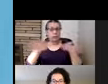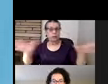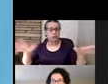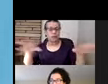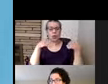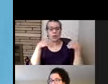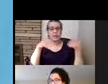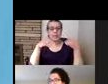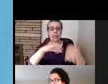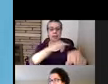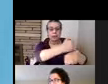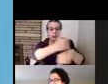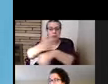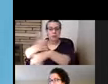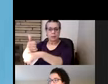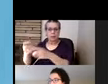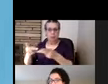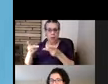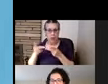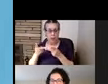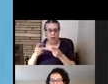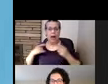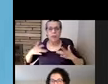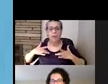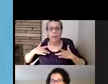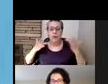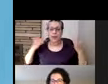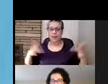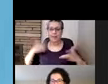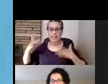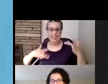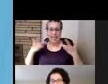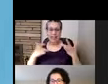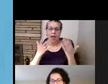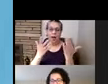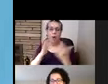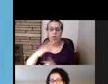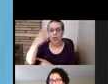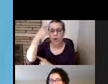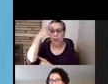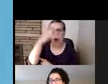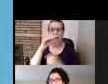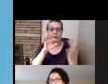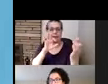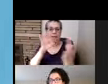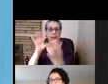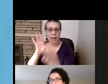locations. I'm pretty excited to share this with you all today and get your thoughts and feedback.